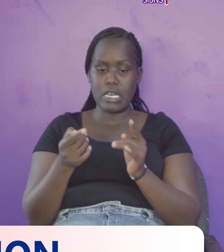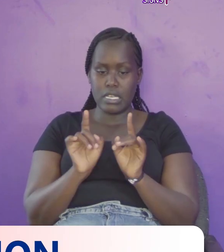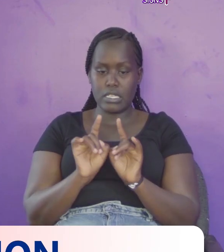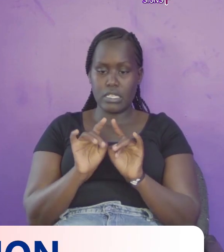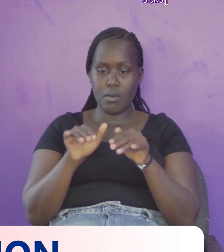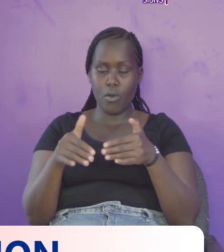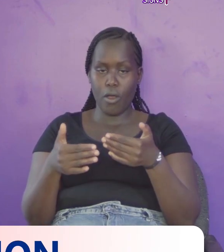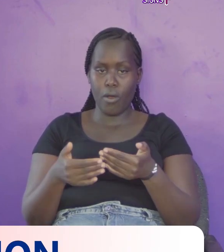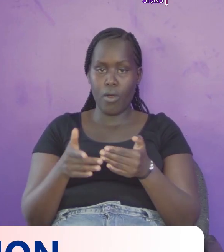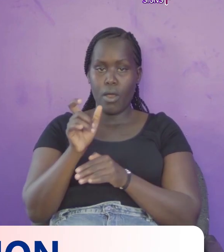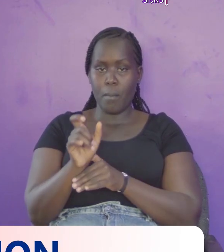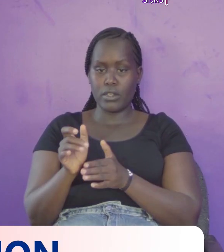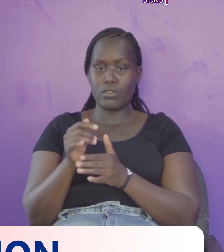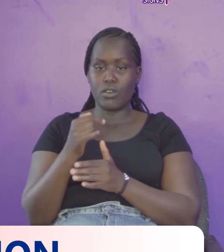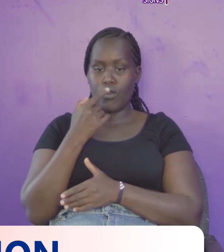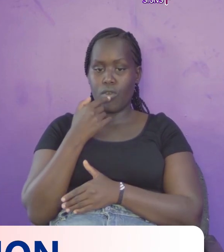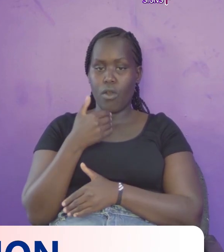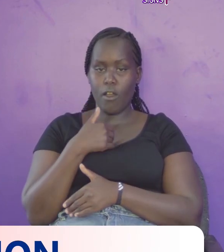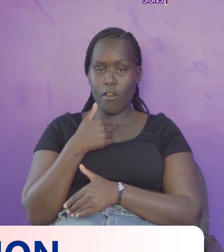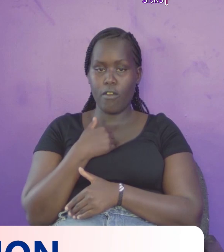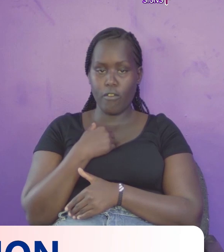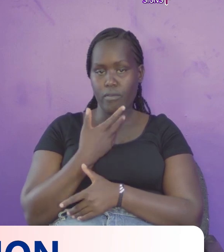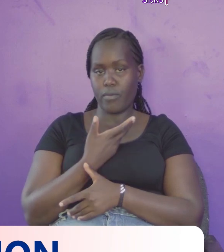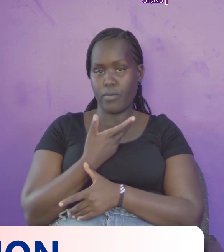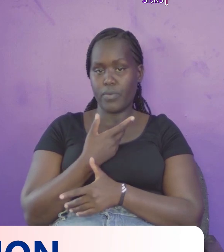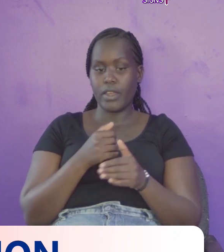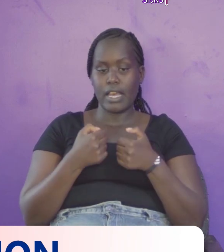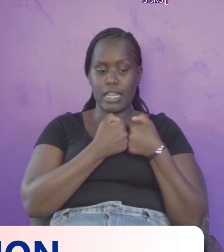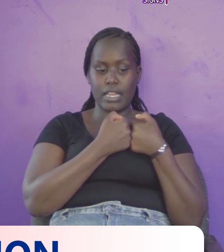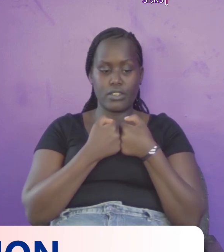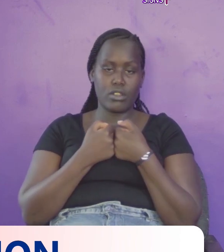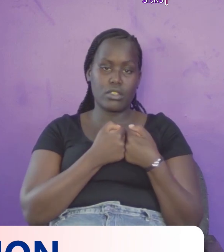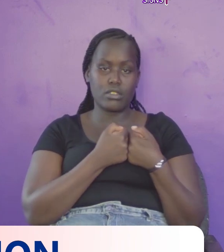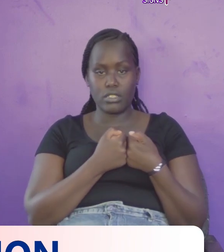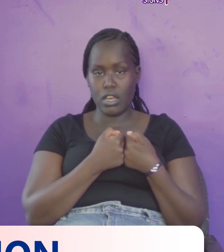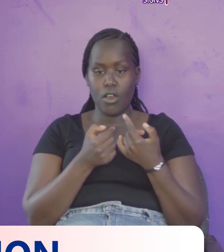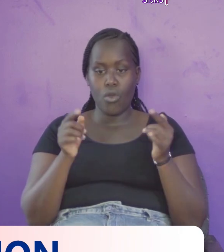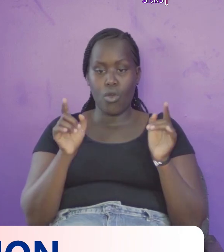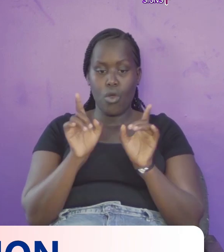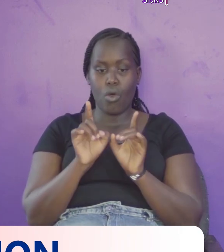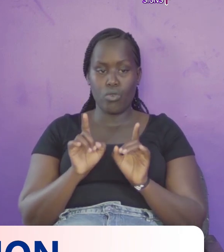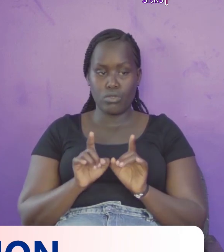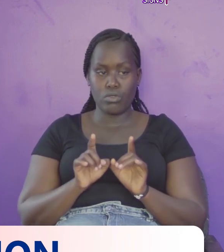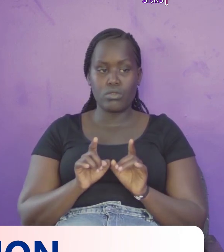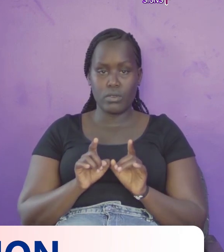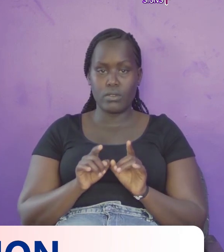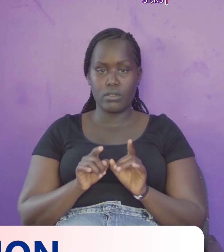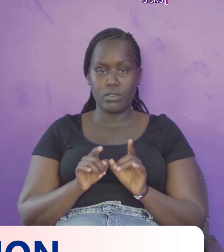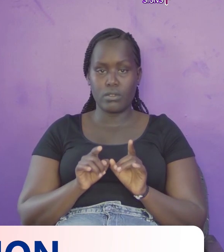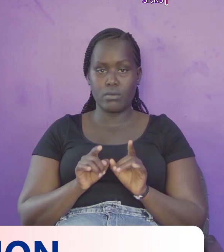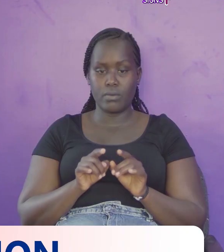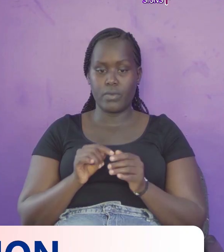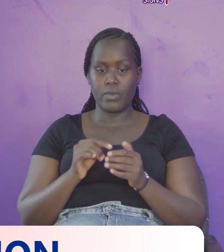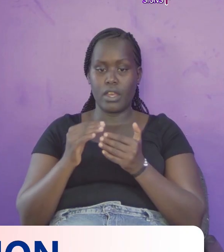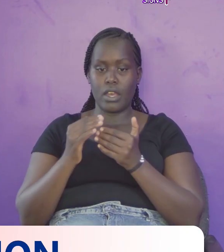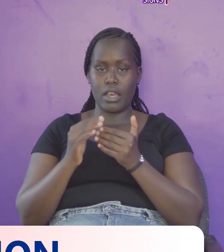way the person who does not have these challenges is also a